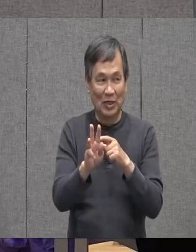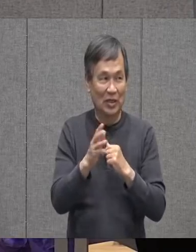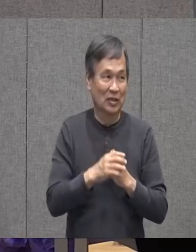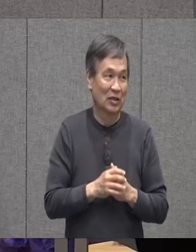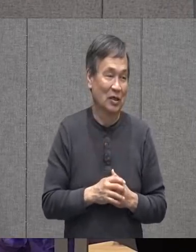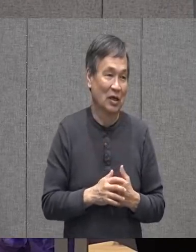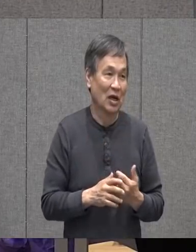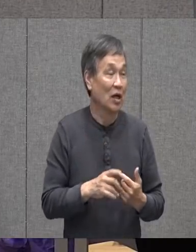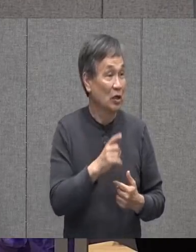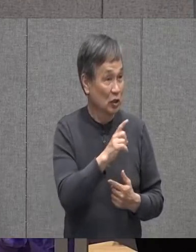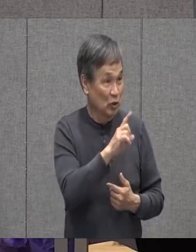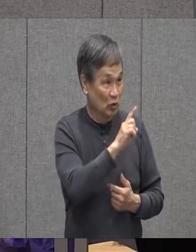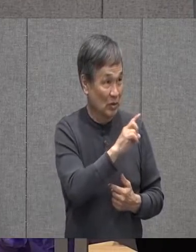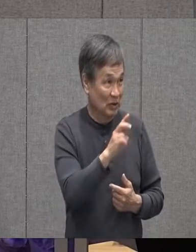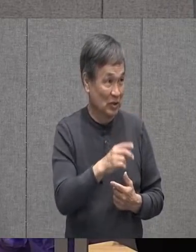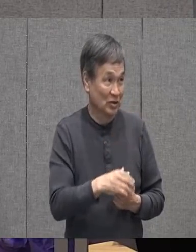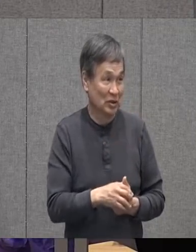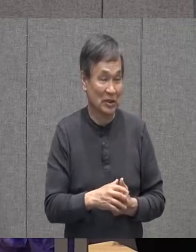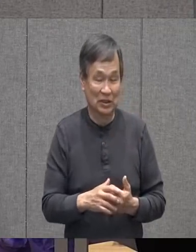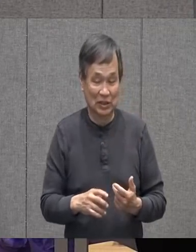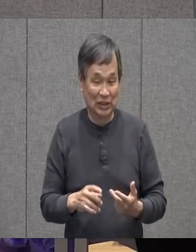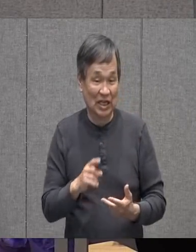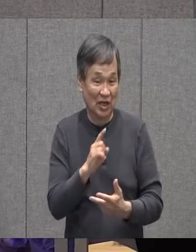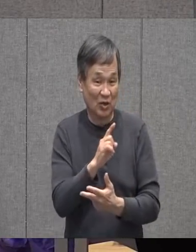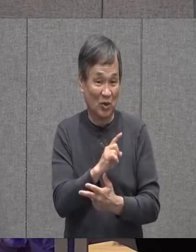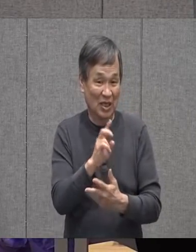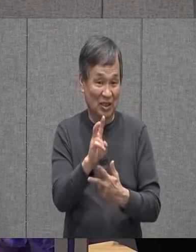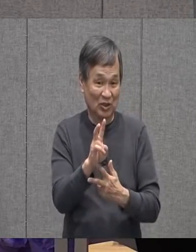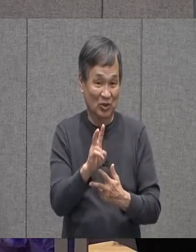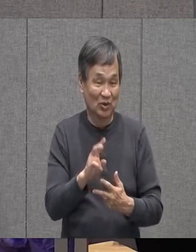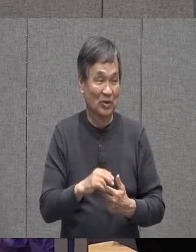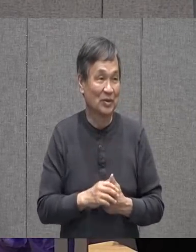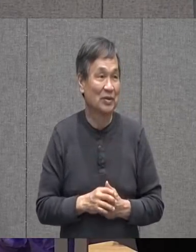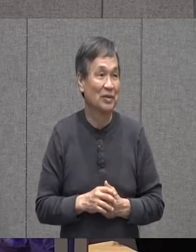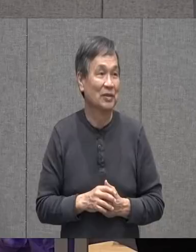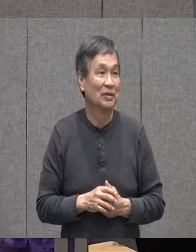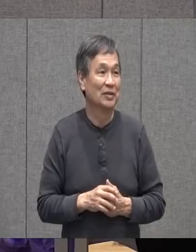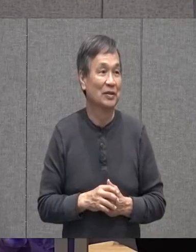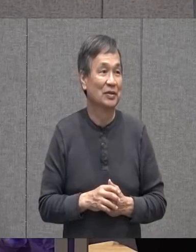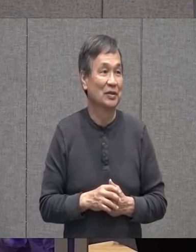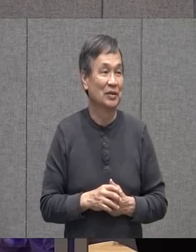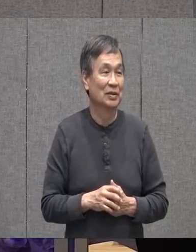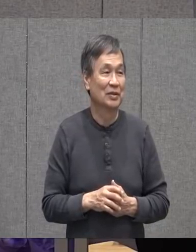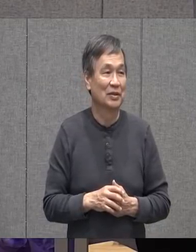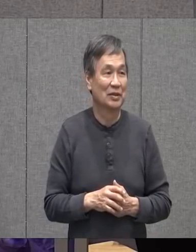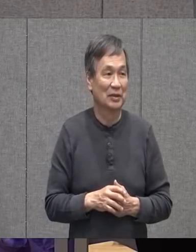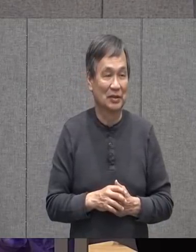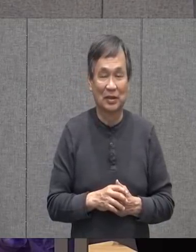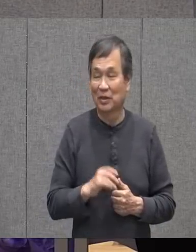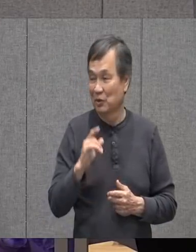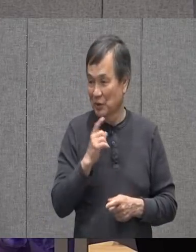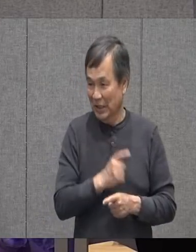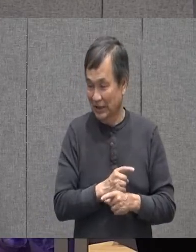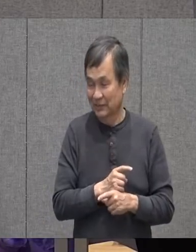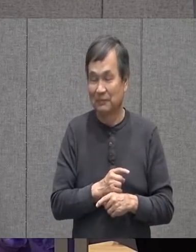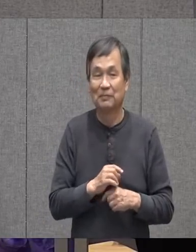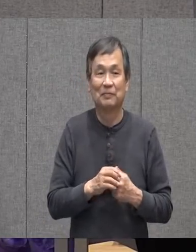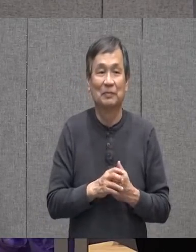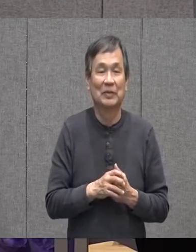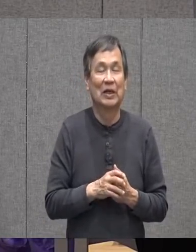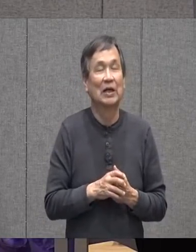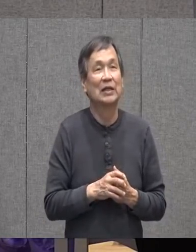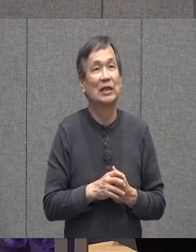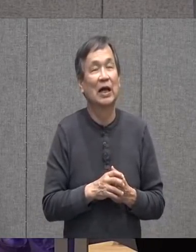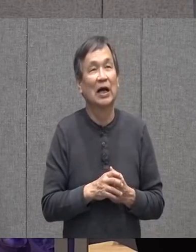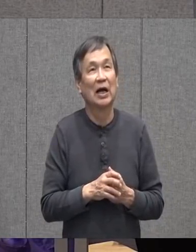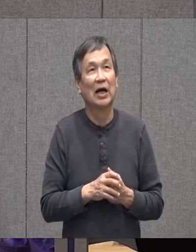well. I could have done 1 She has a plus 1 2 as and a well. 2 there. I wish I would have gotten those good numbers. I had more than one way to make 3, didn't I?